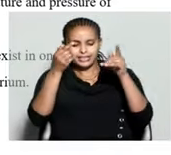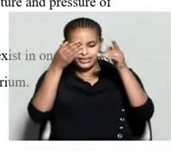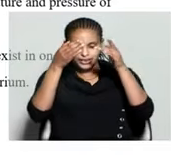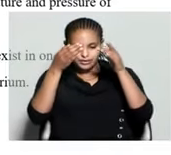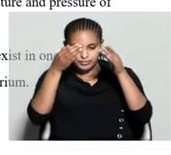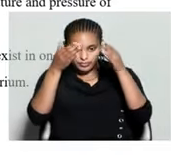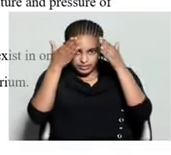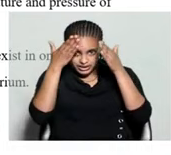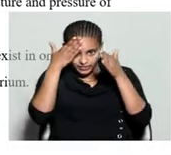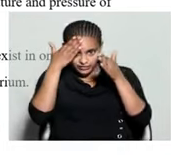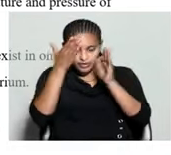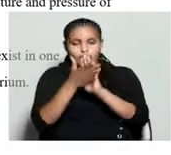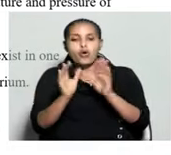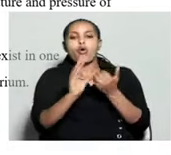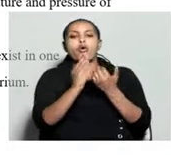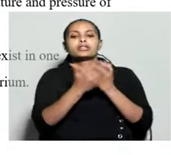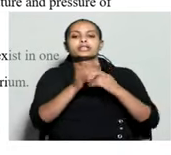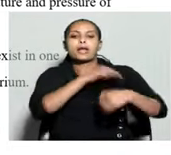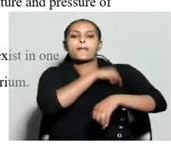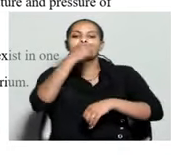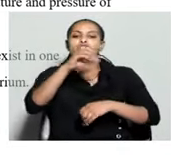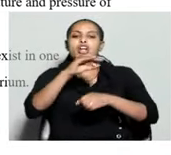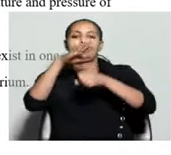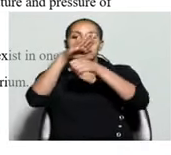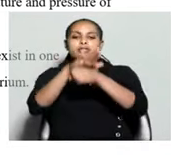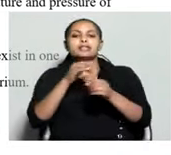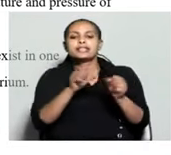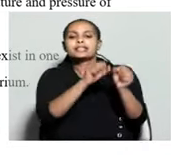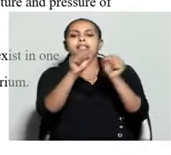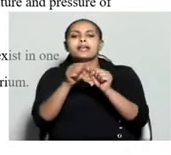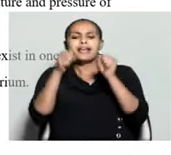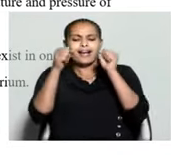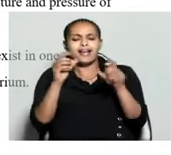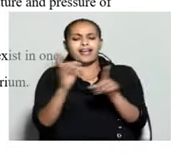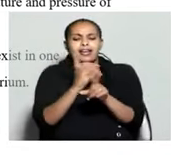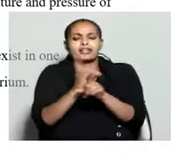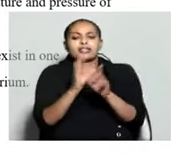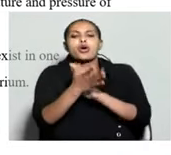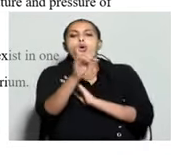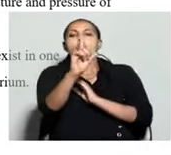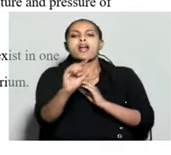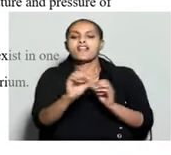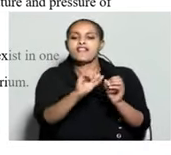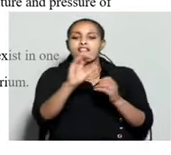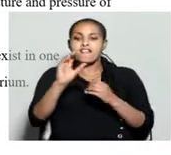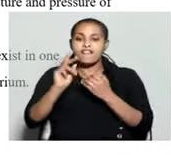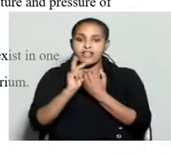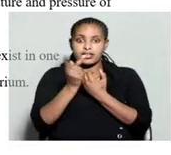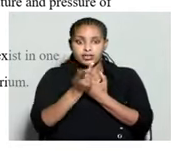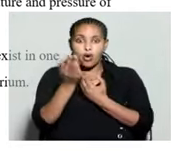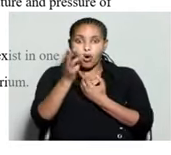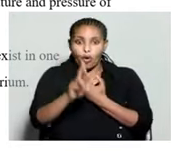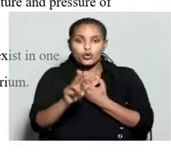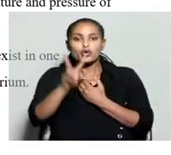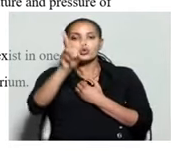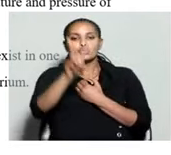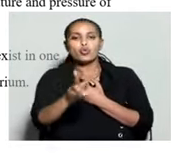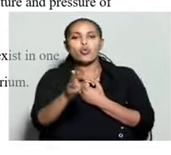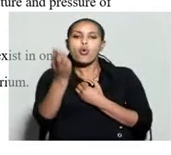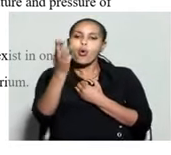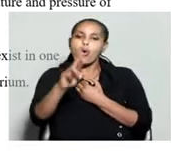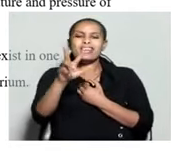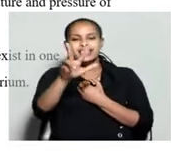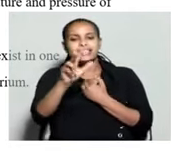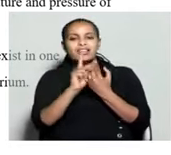specific conditions of temperature and pressure, the system can exist in one phase, or 2